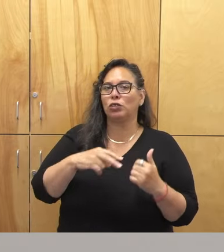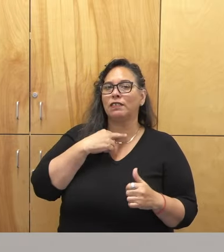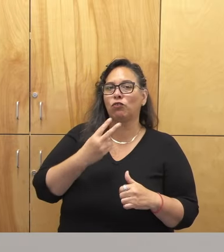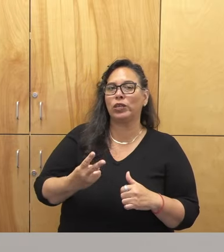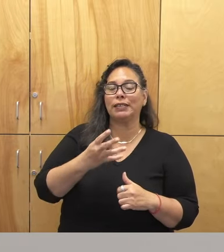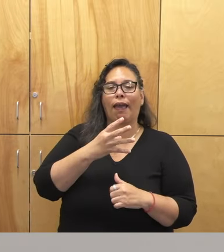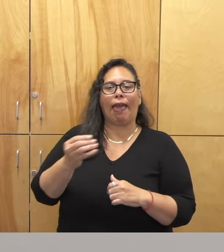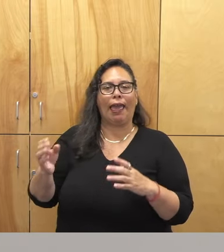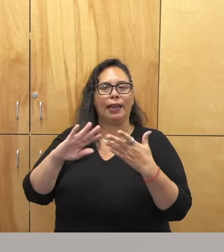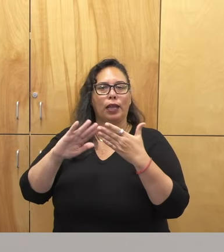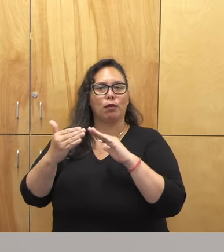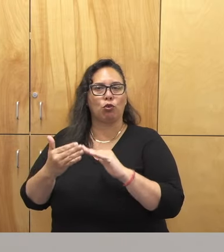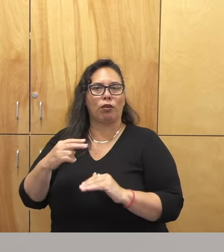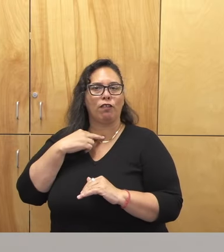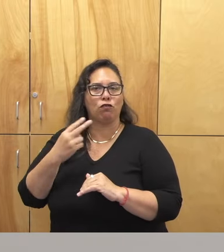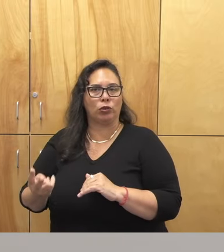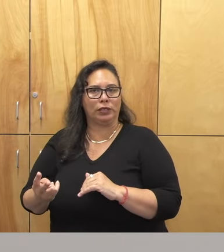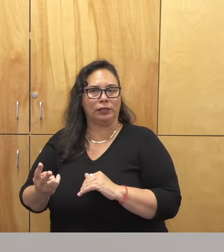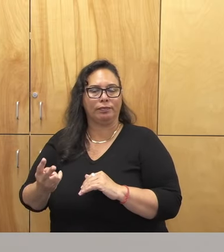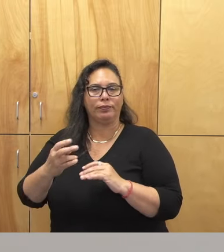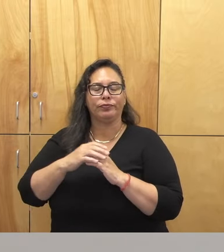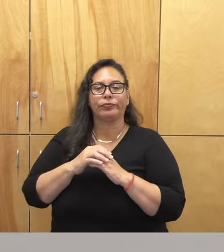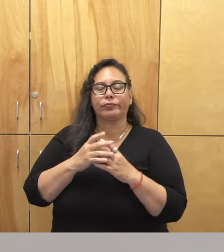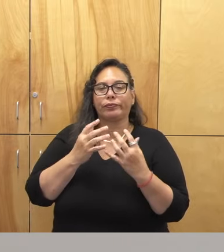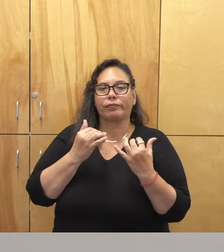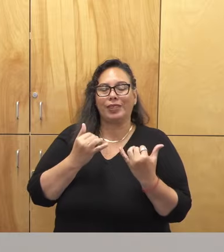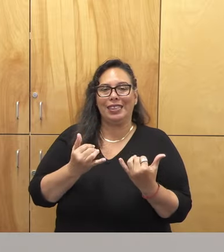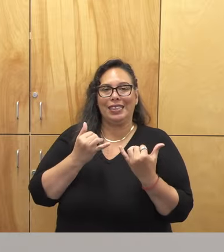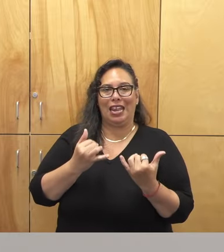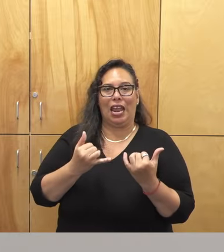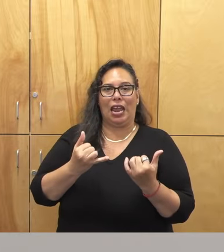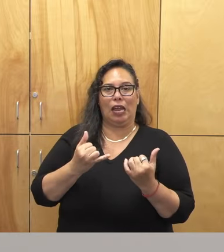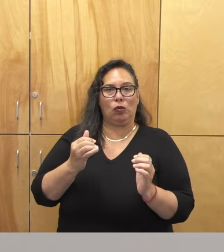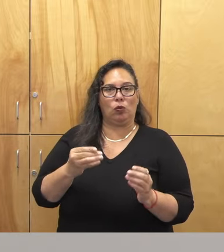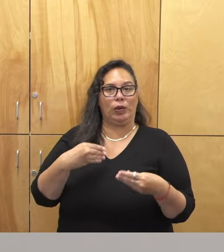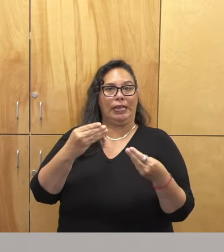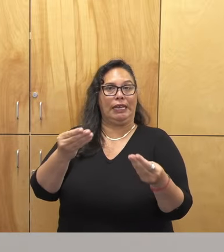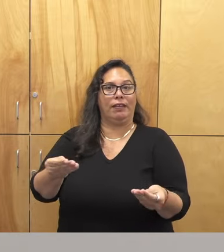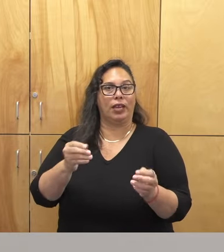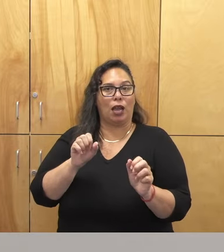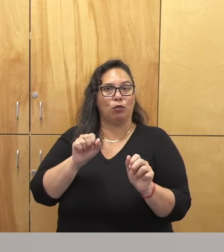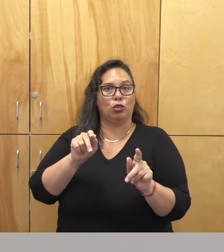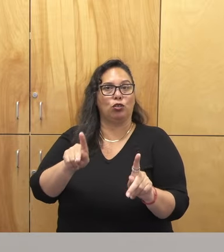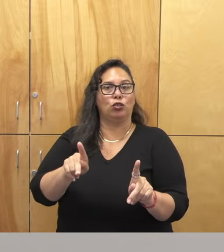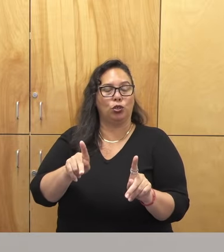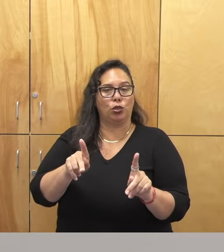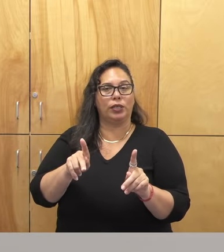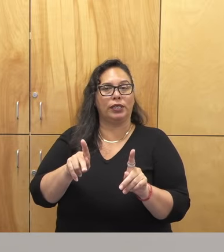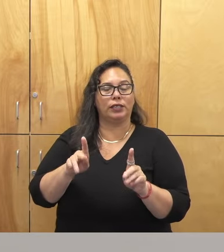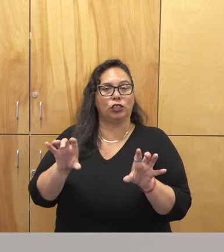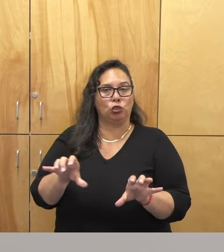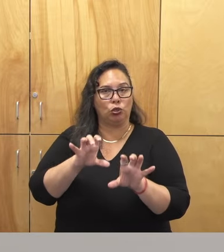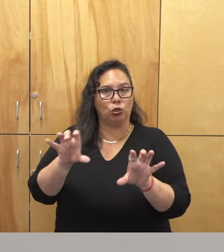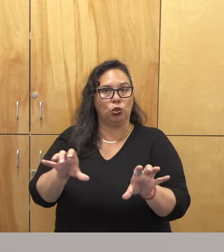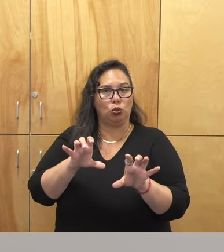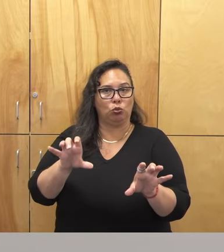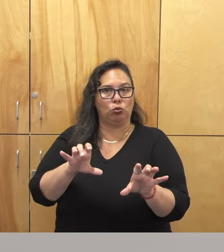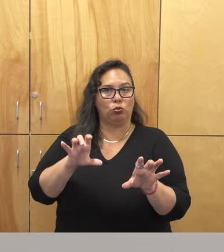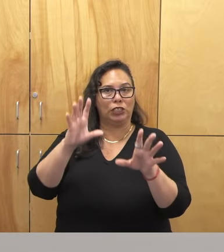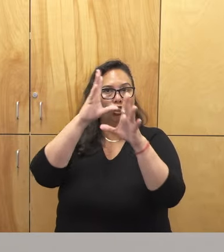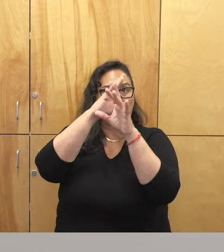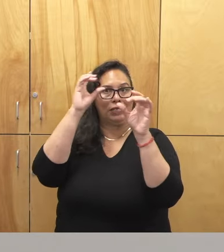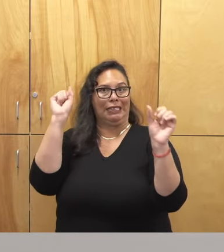voice. And now that we're giving them opportunities to do exactly what Superintendent Baker